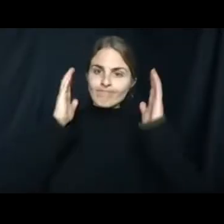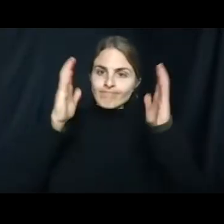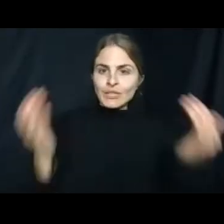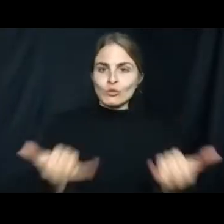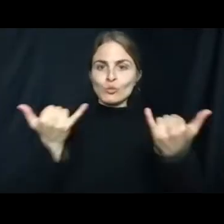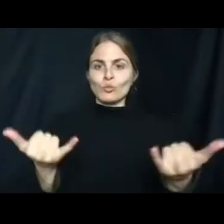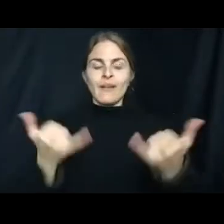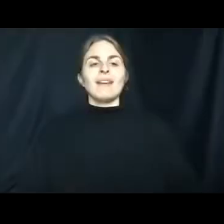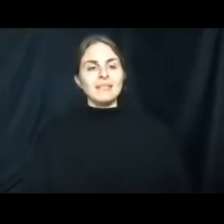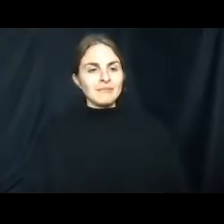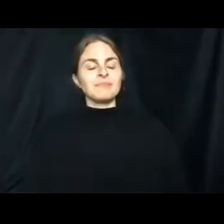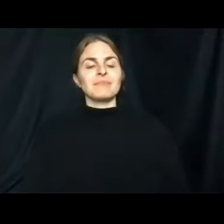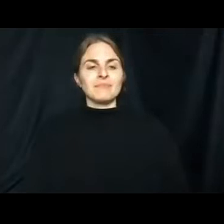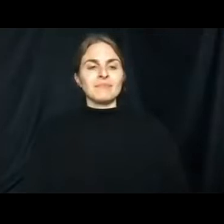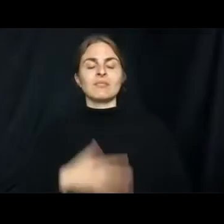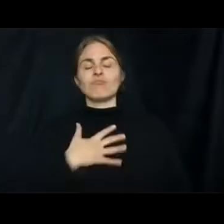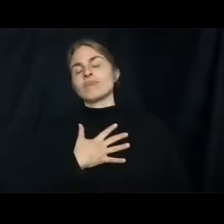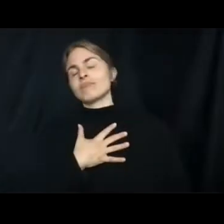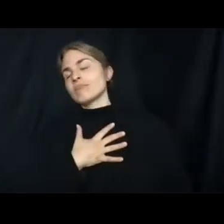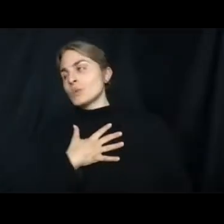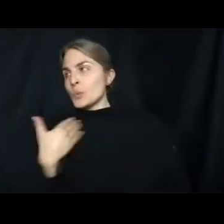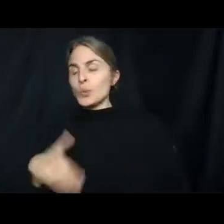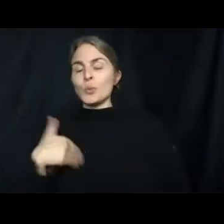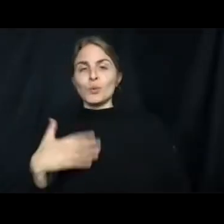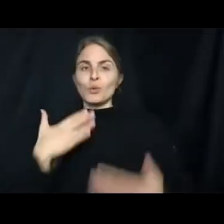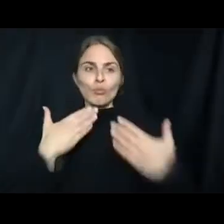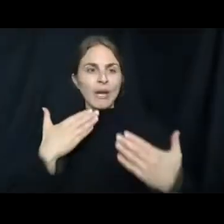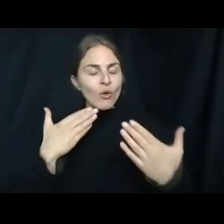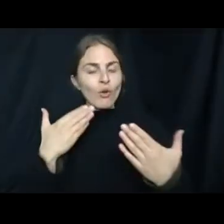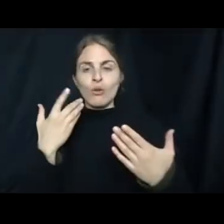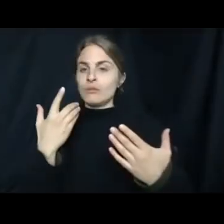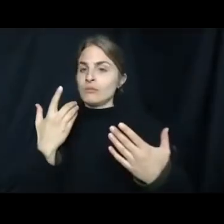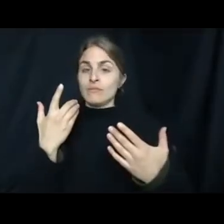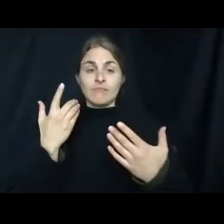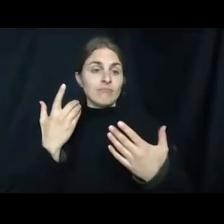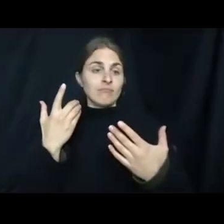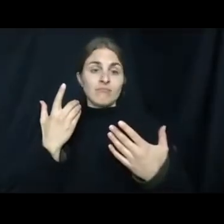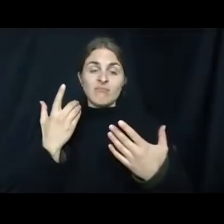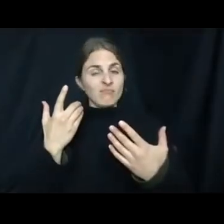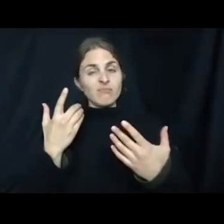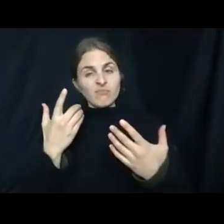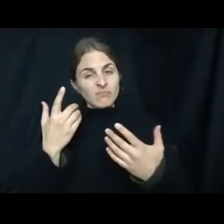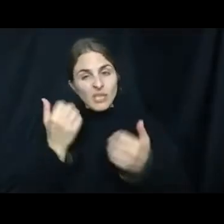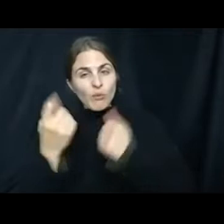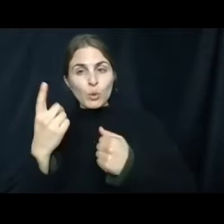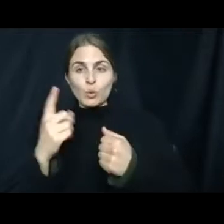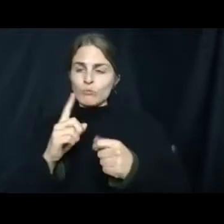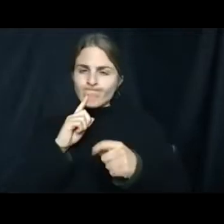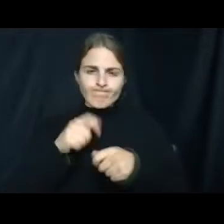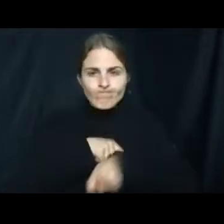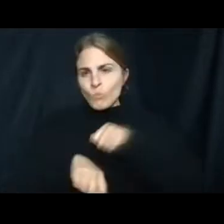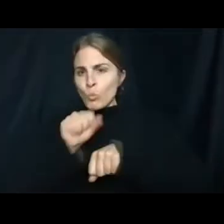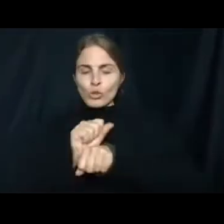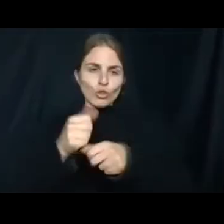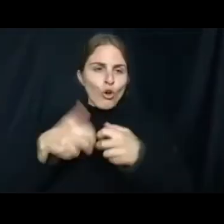we are so grateful for everybody who made this event happen and everybody